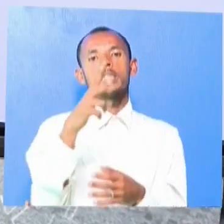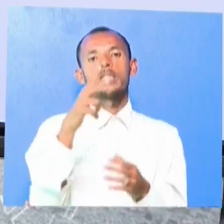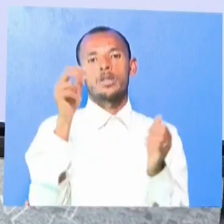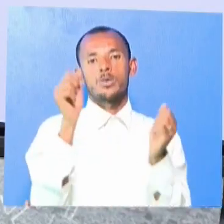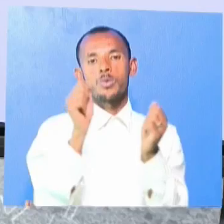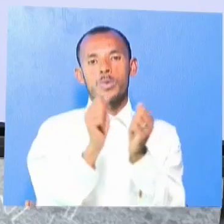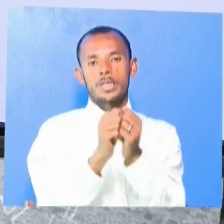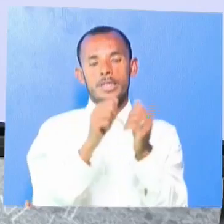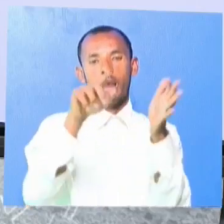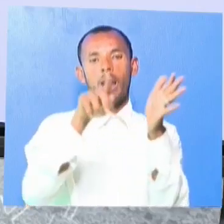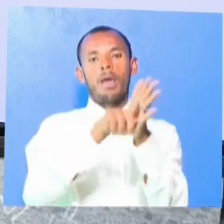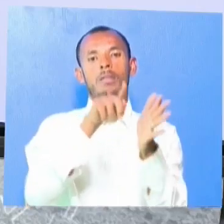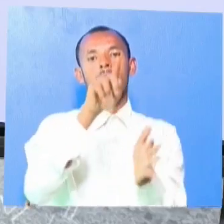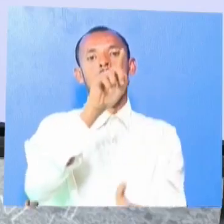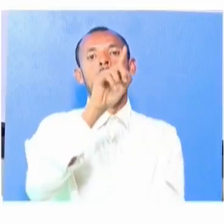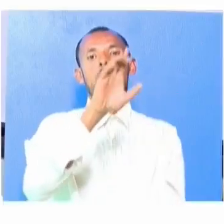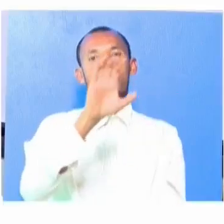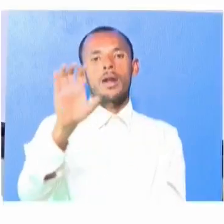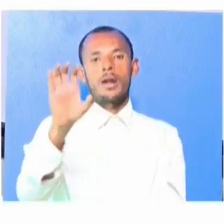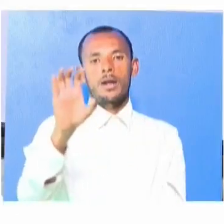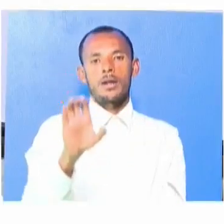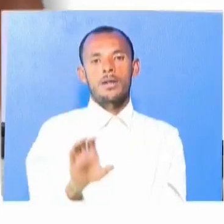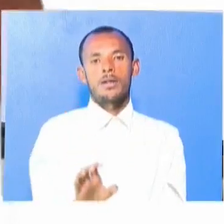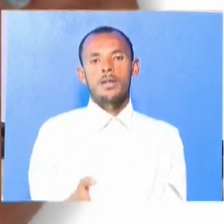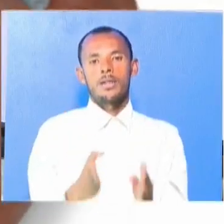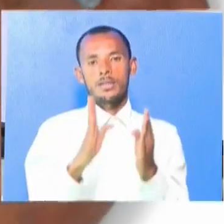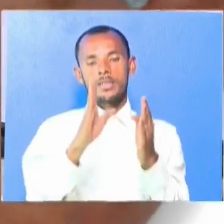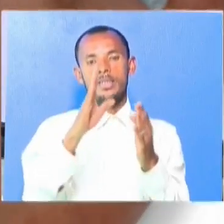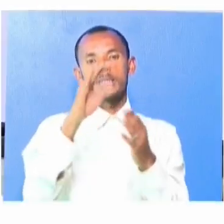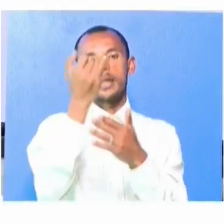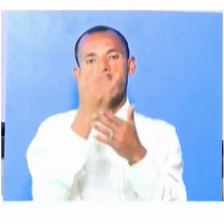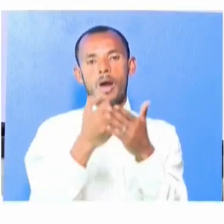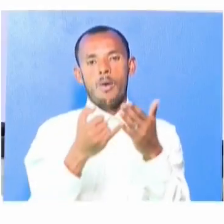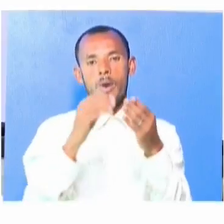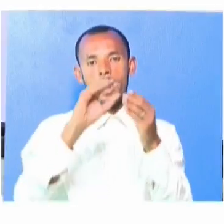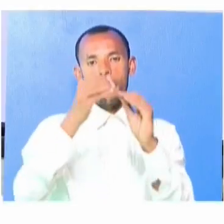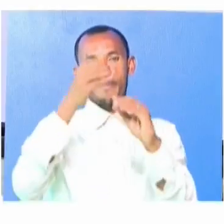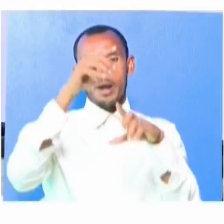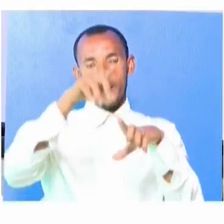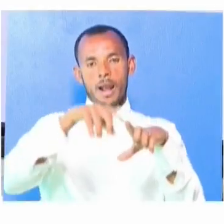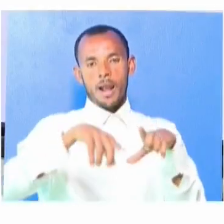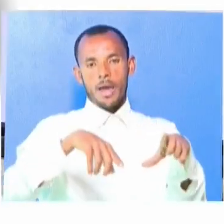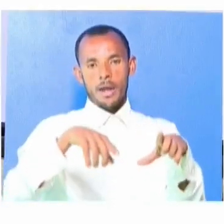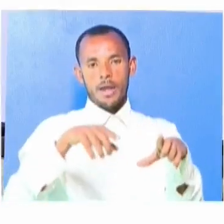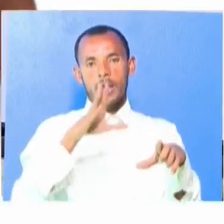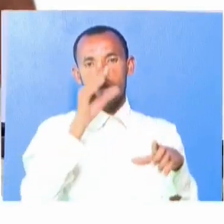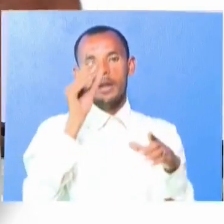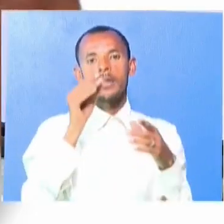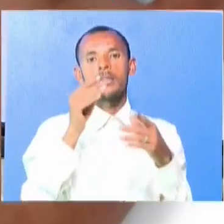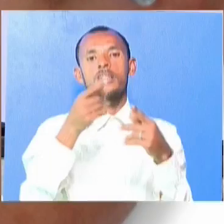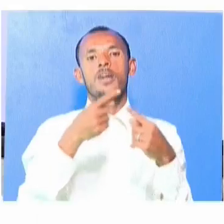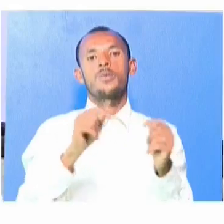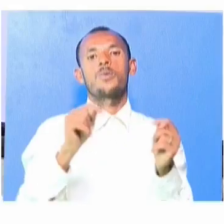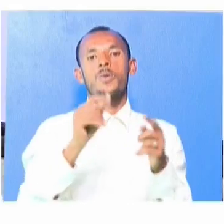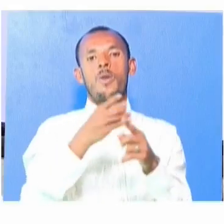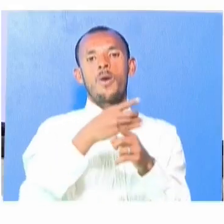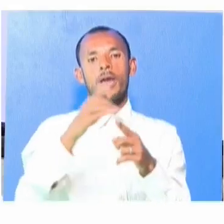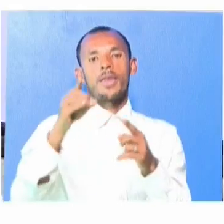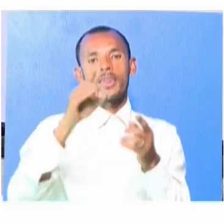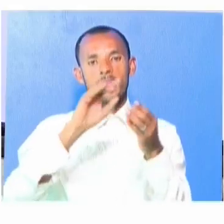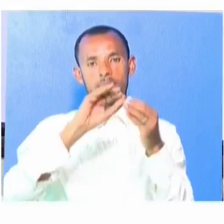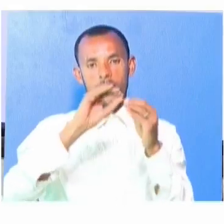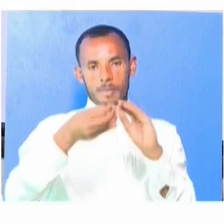100. Okay, let's draw a number line and try to locate the numbers on this number